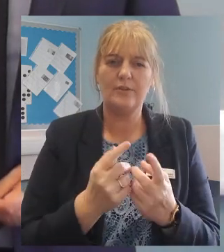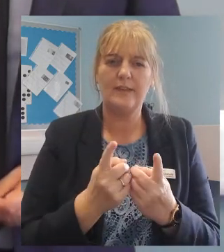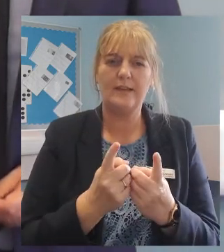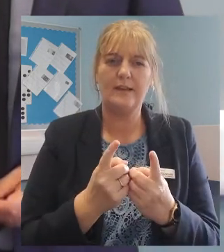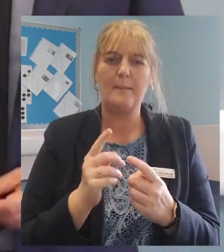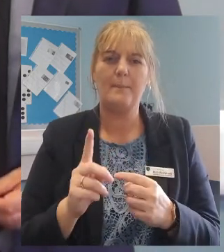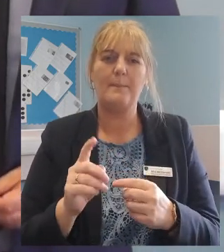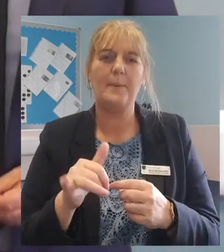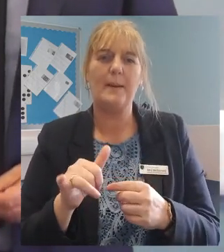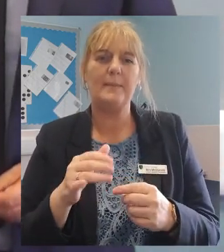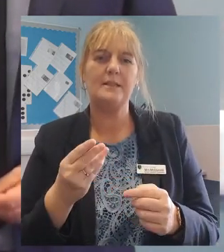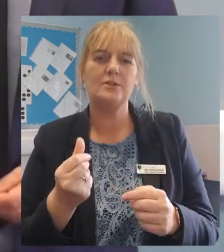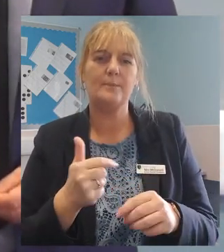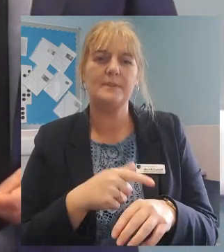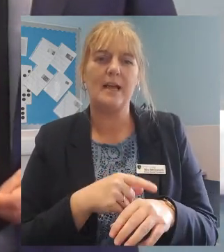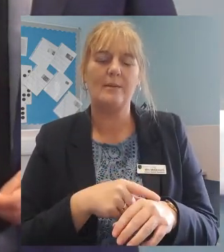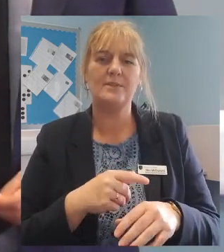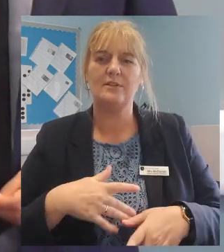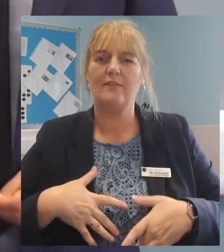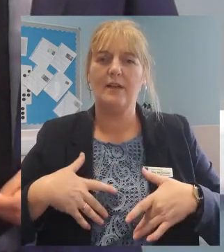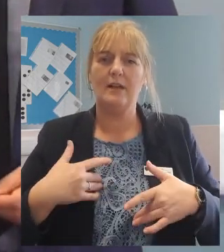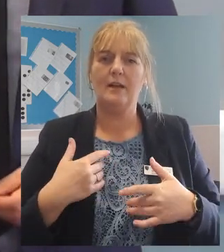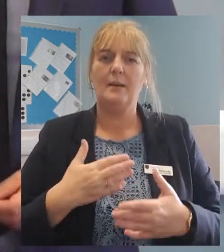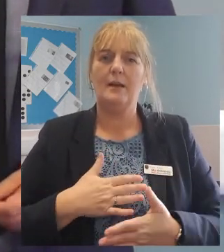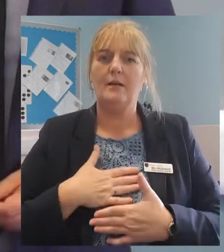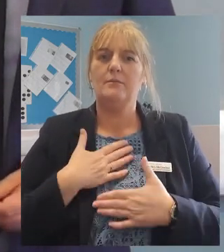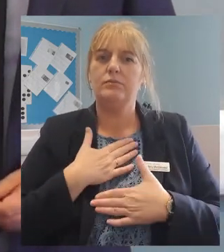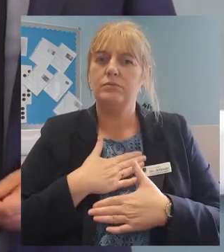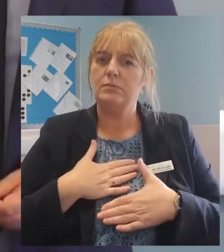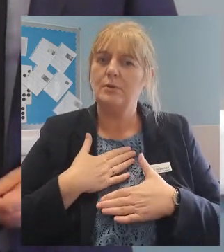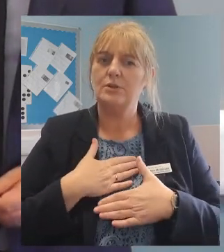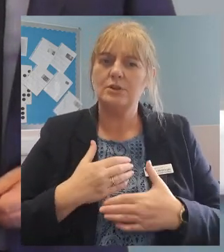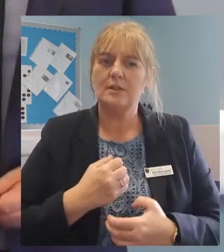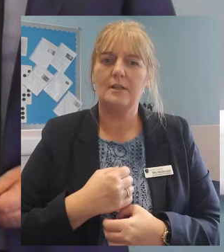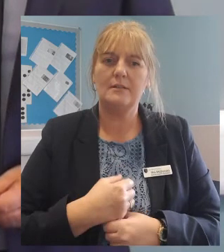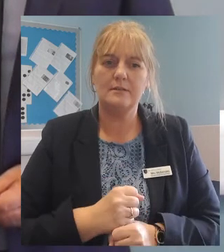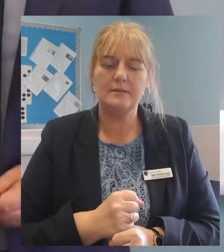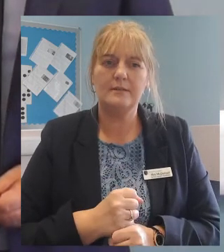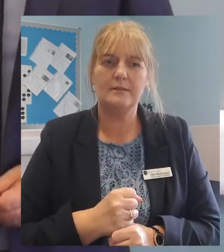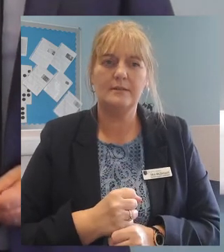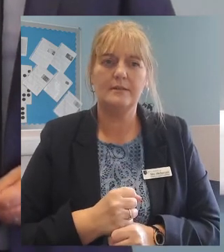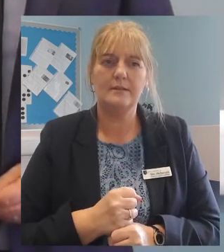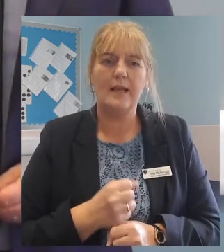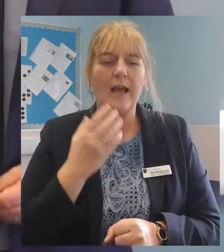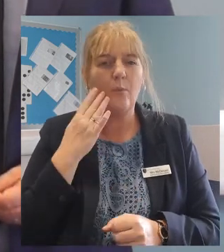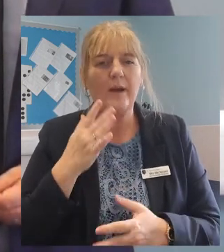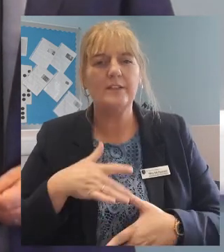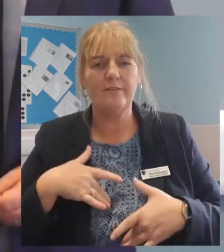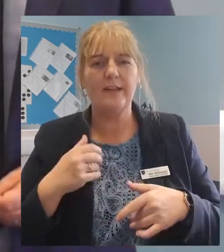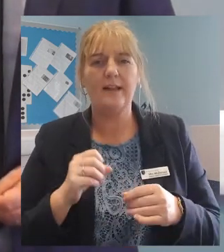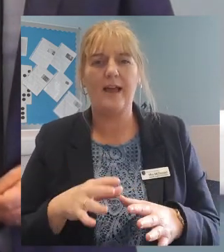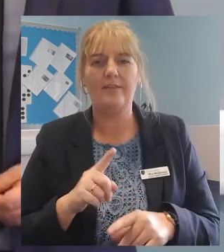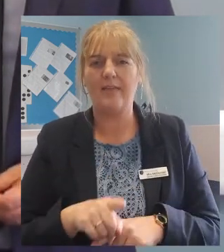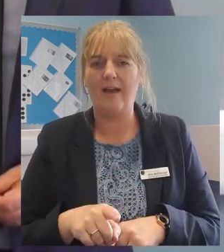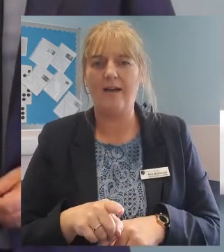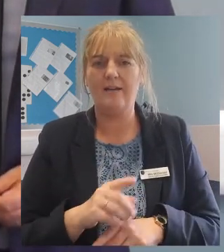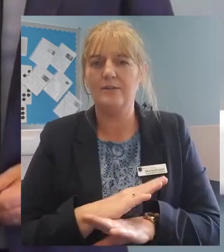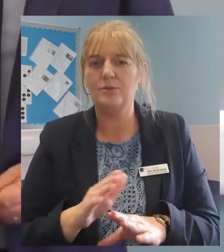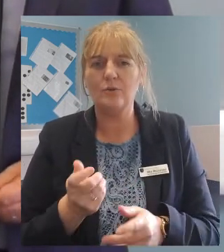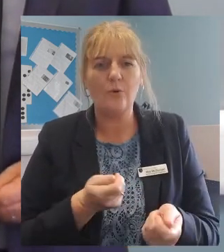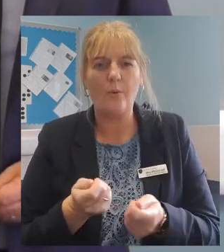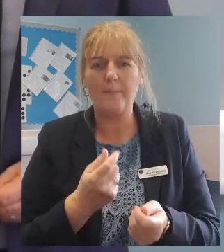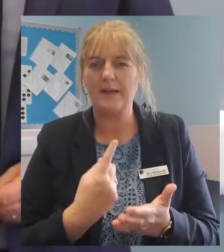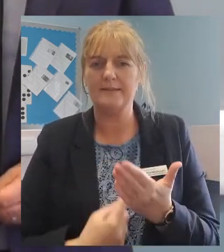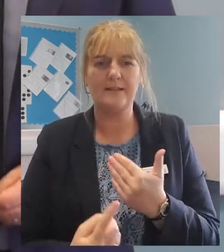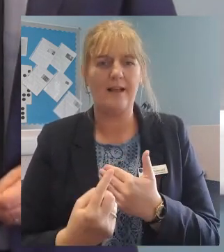However, there will be times when we might feel overwhelmed or unsure. During those times, we don't need to feel alone or think